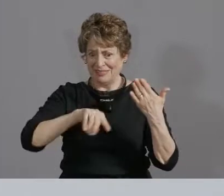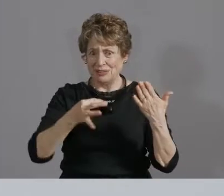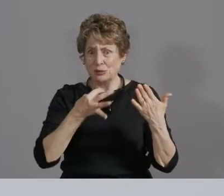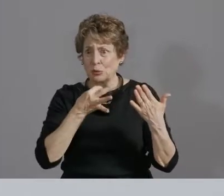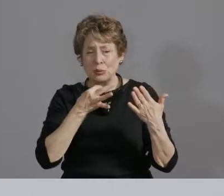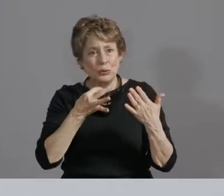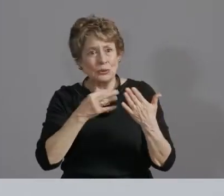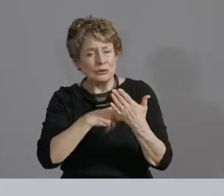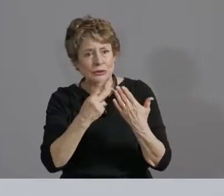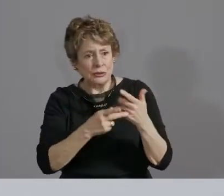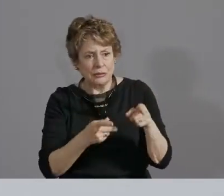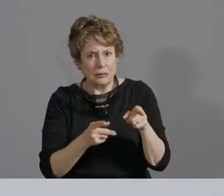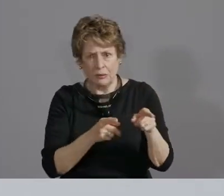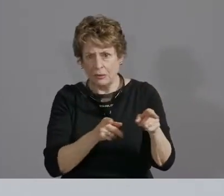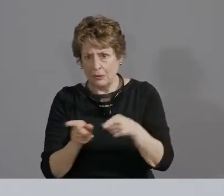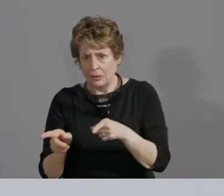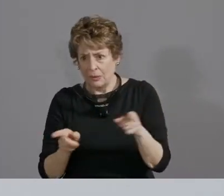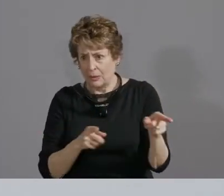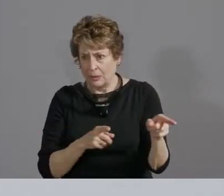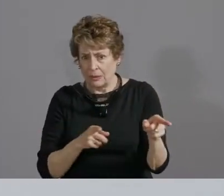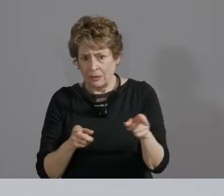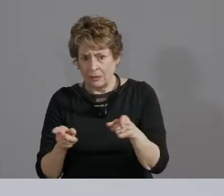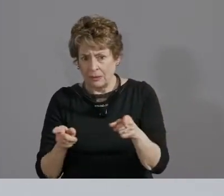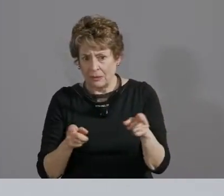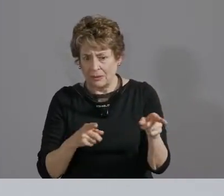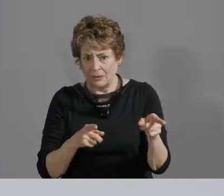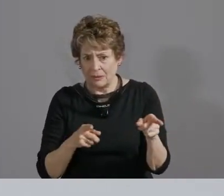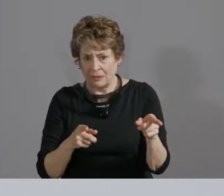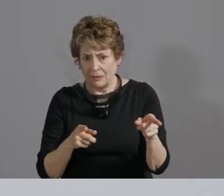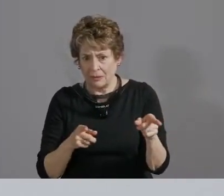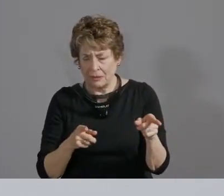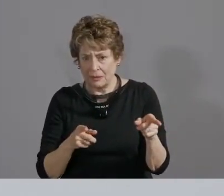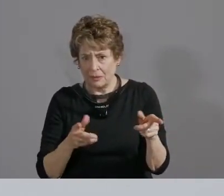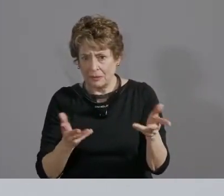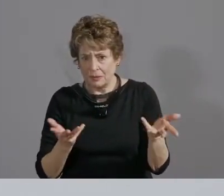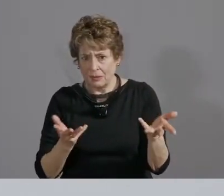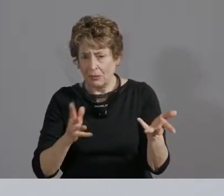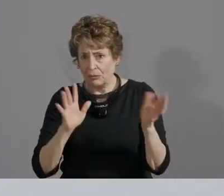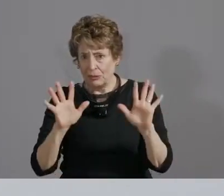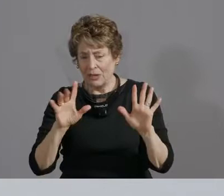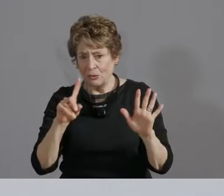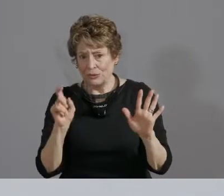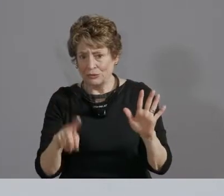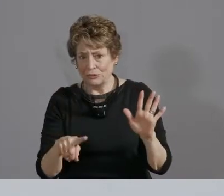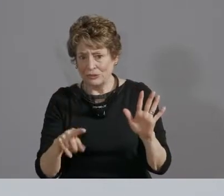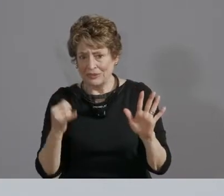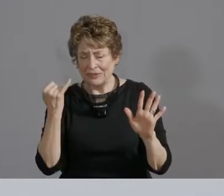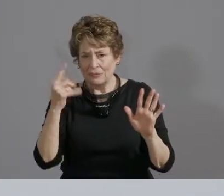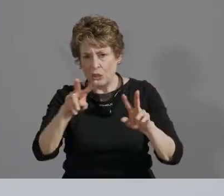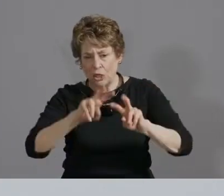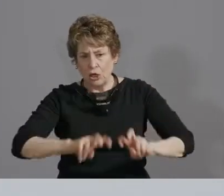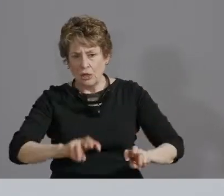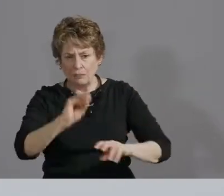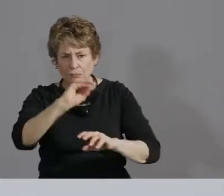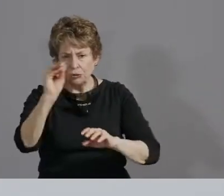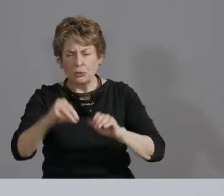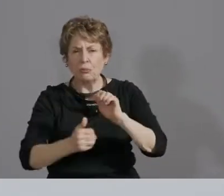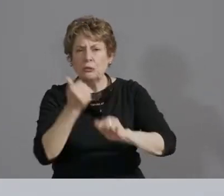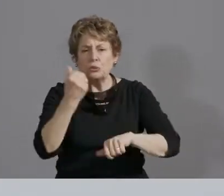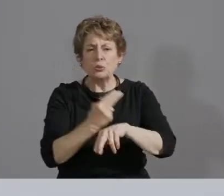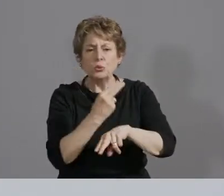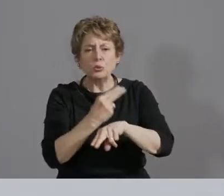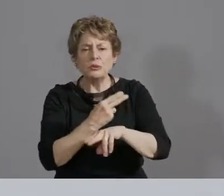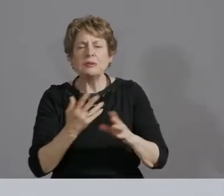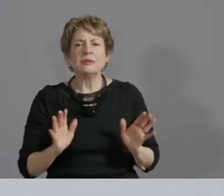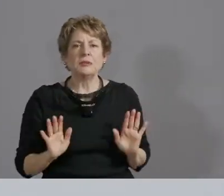so that's actually a really great question, Cameron. So if you look at our percent utilized, so anybody who administers